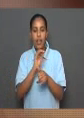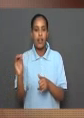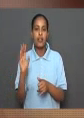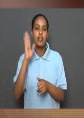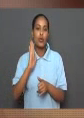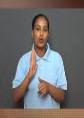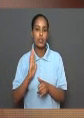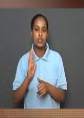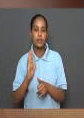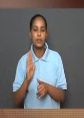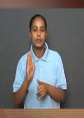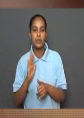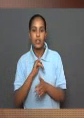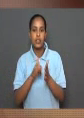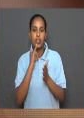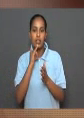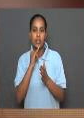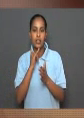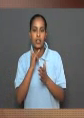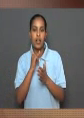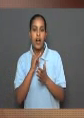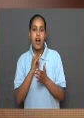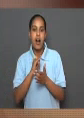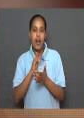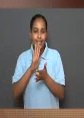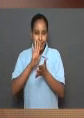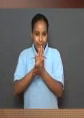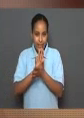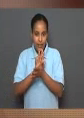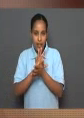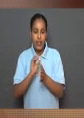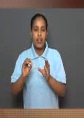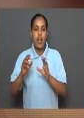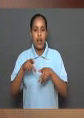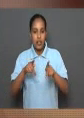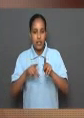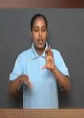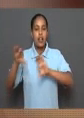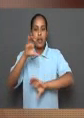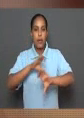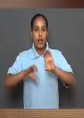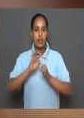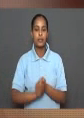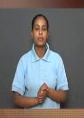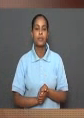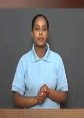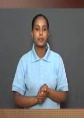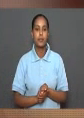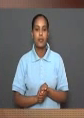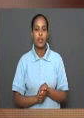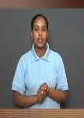heels, and jewelry. It is an adhesive, an agricultural